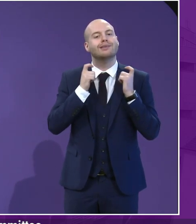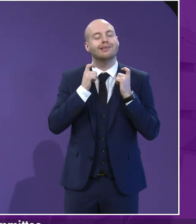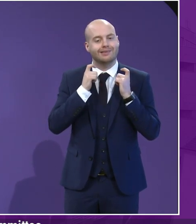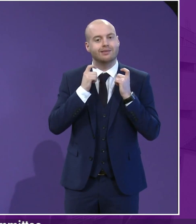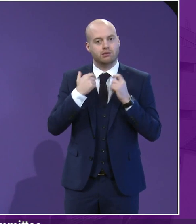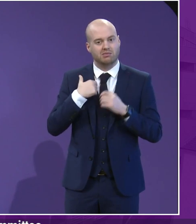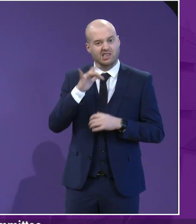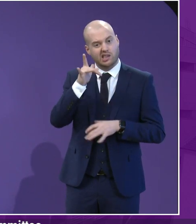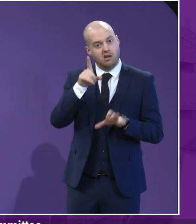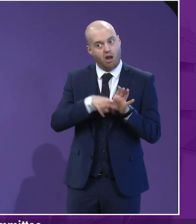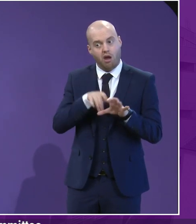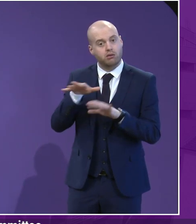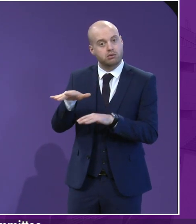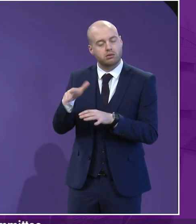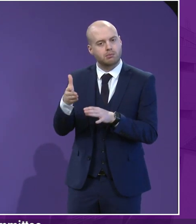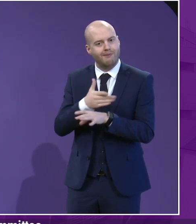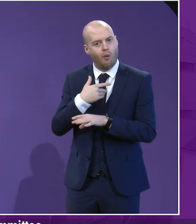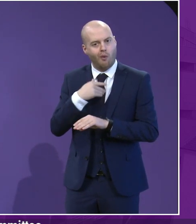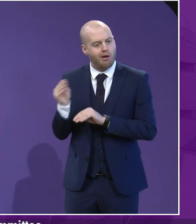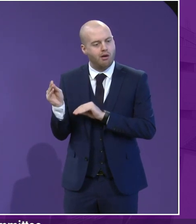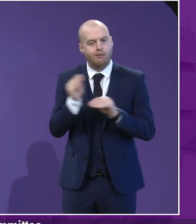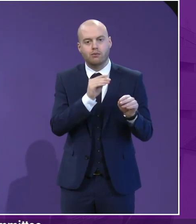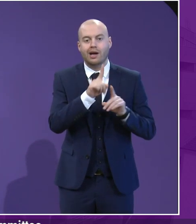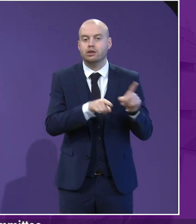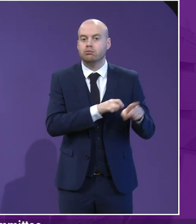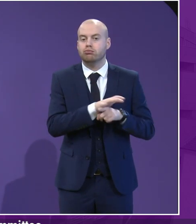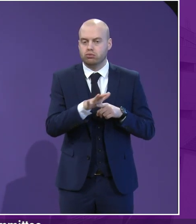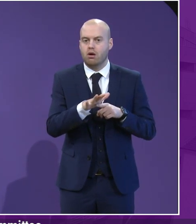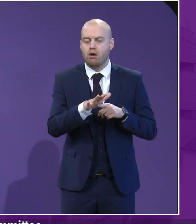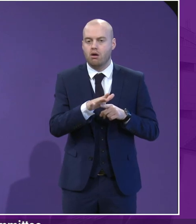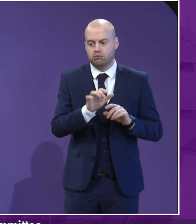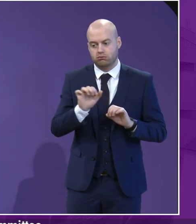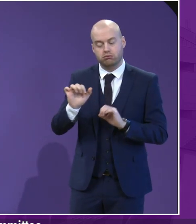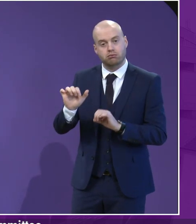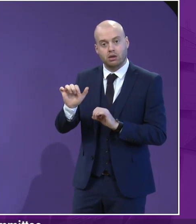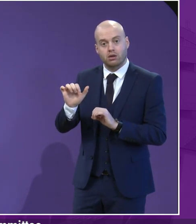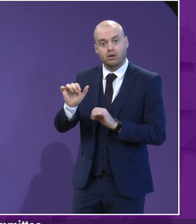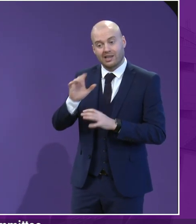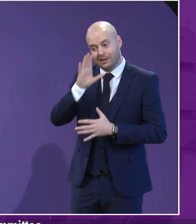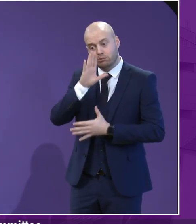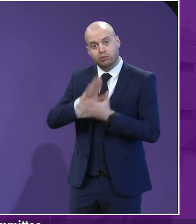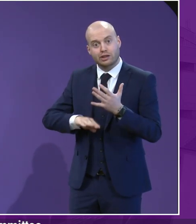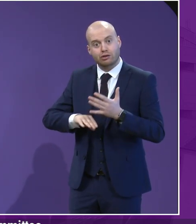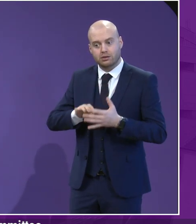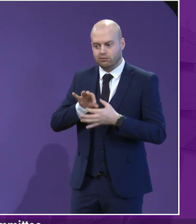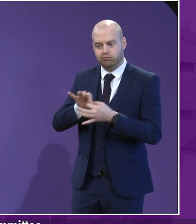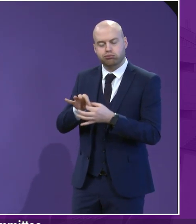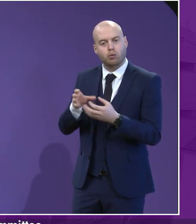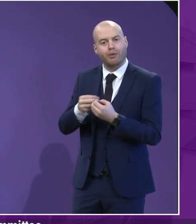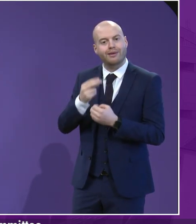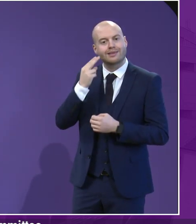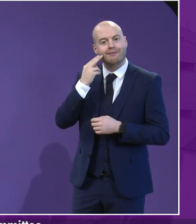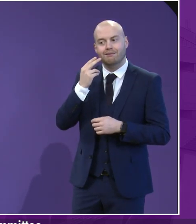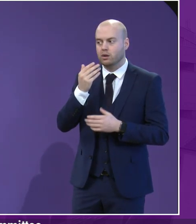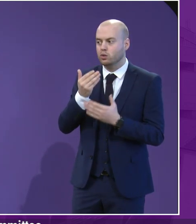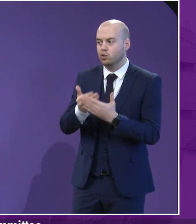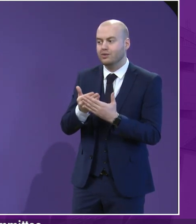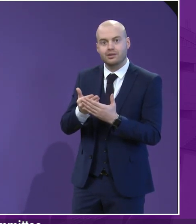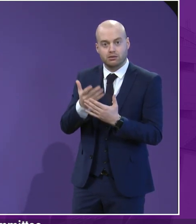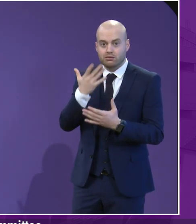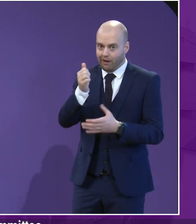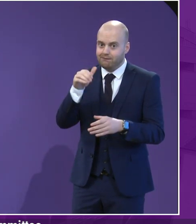Did you want to come in, Professor Tenney? To reinforce that, I was 10 years at the University of Central